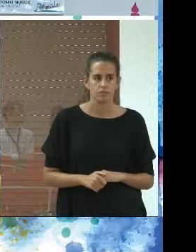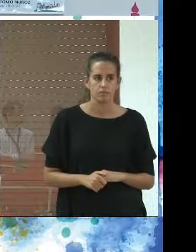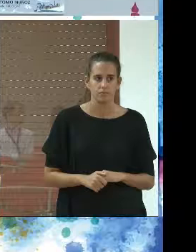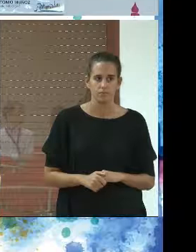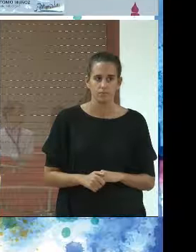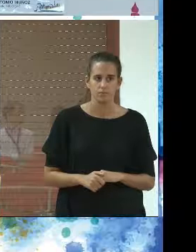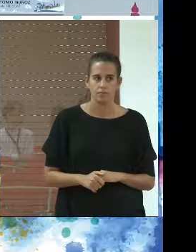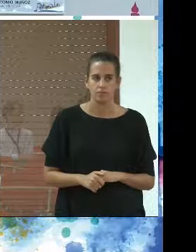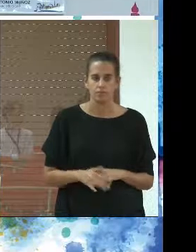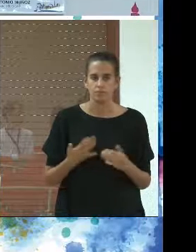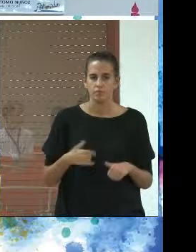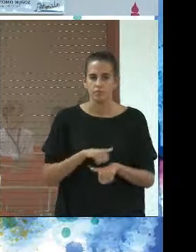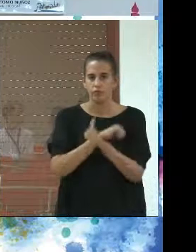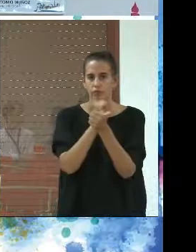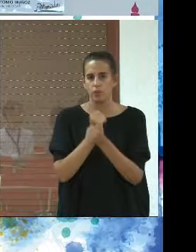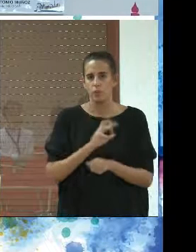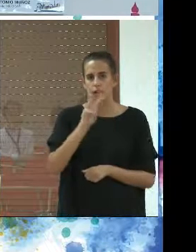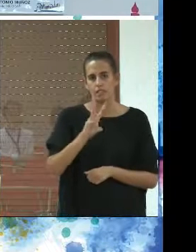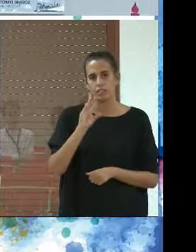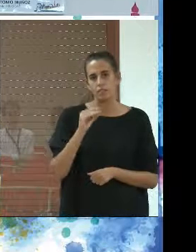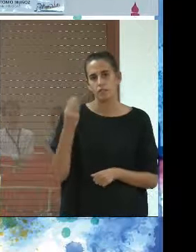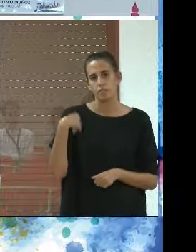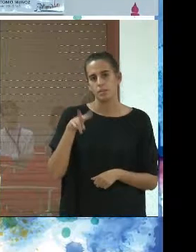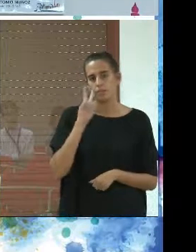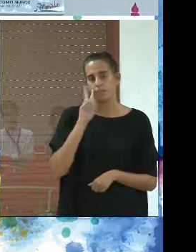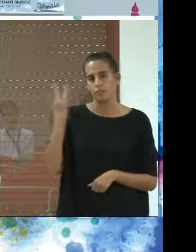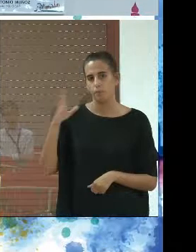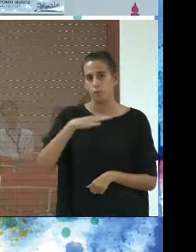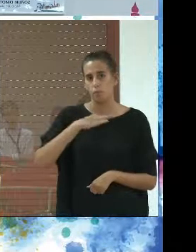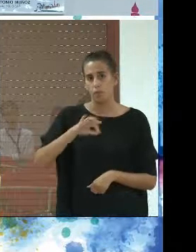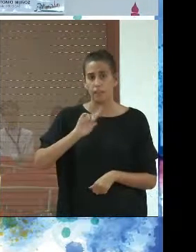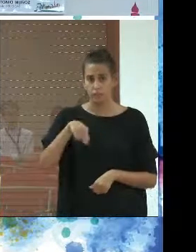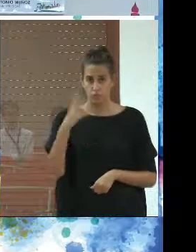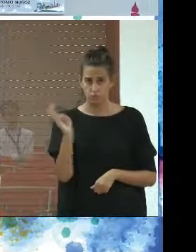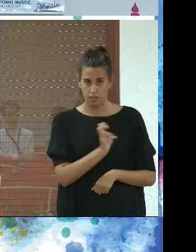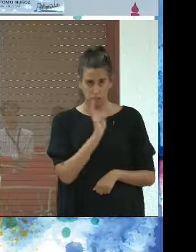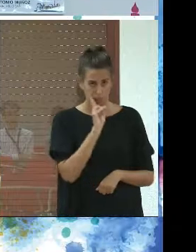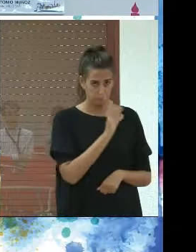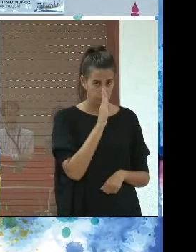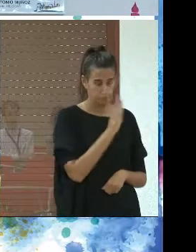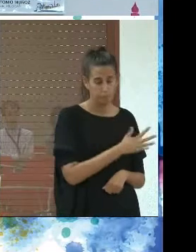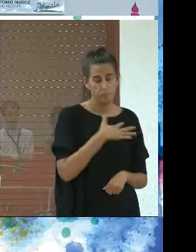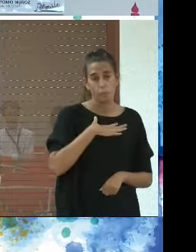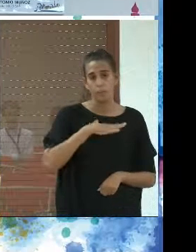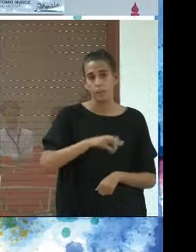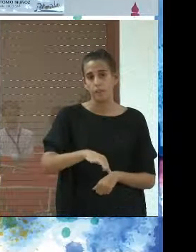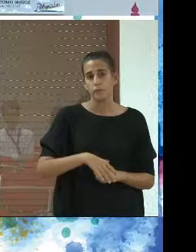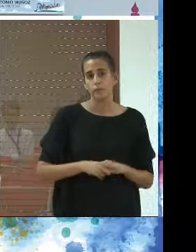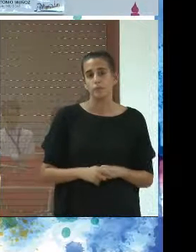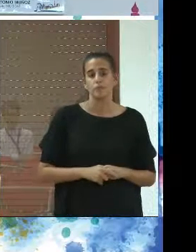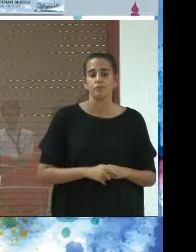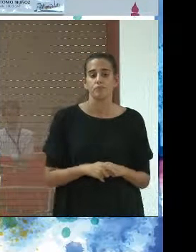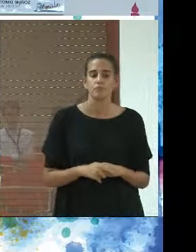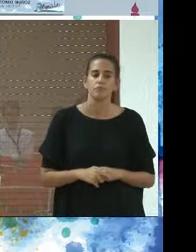we started with 3D figures like the one that you can see here on the slide. And